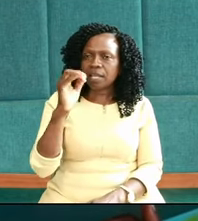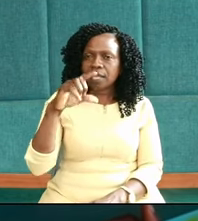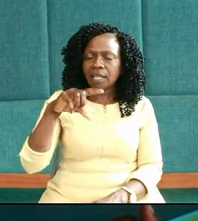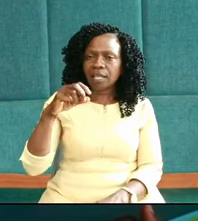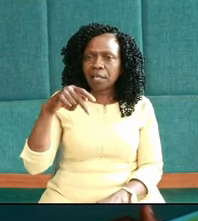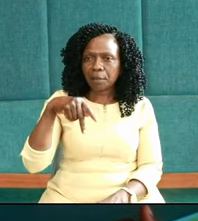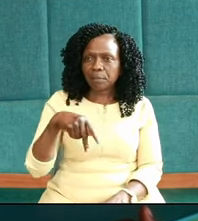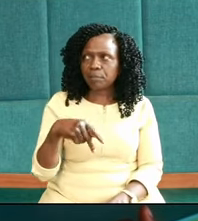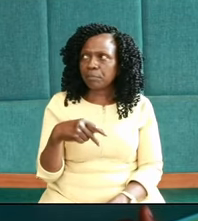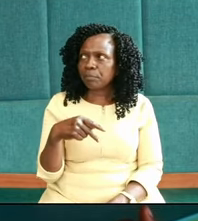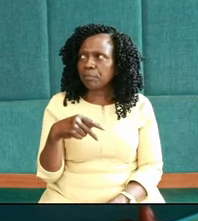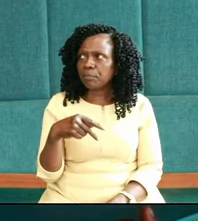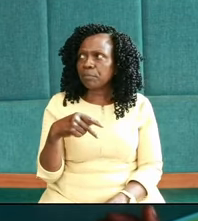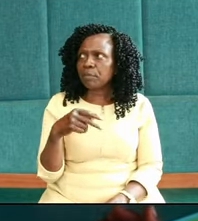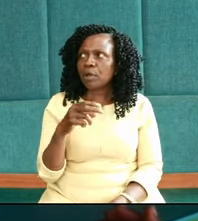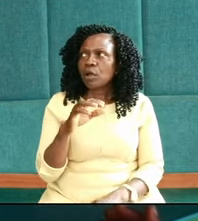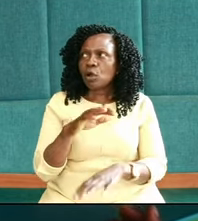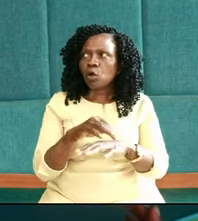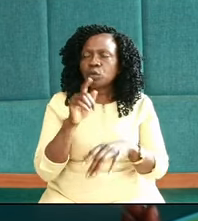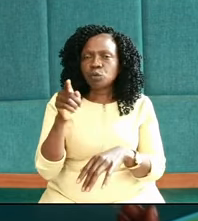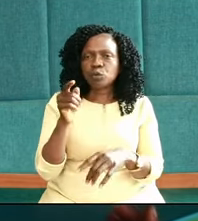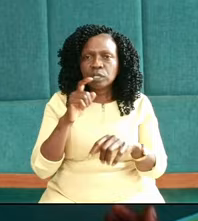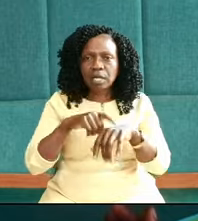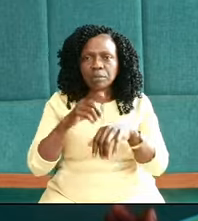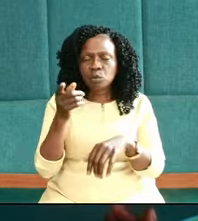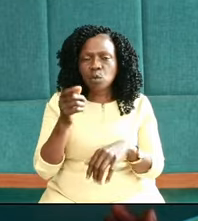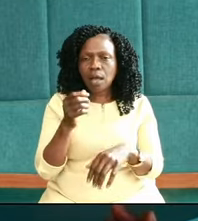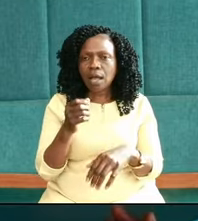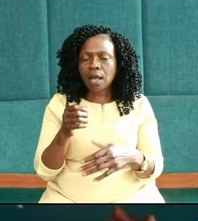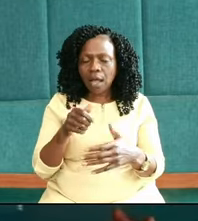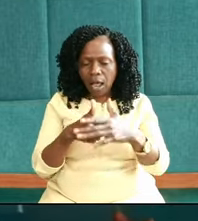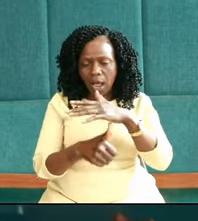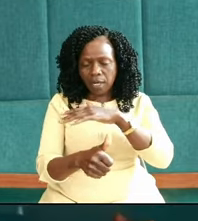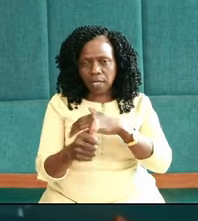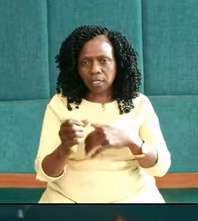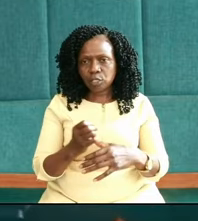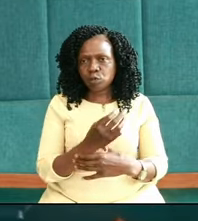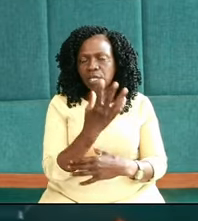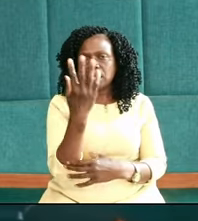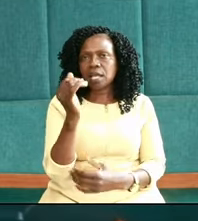when you were under the fig tree, I saw you.